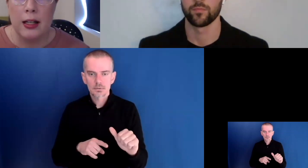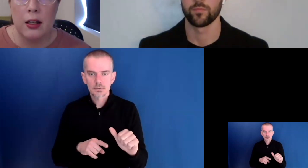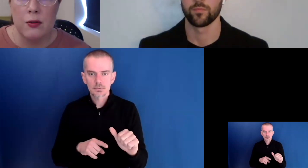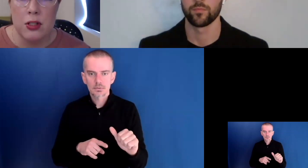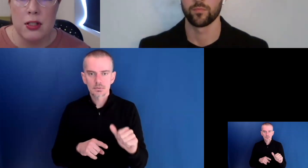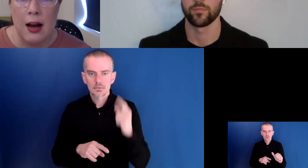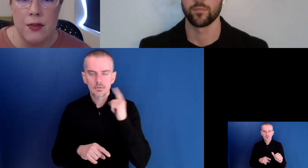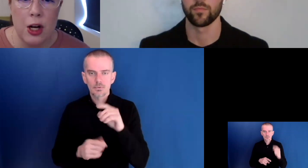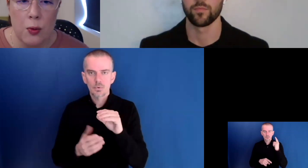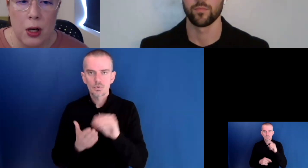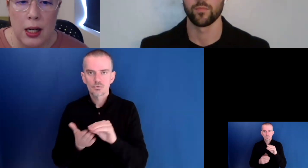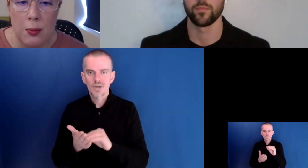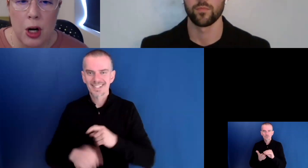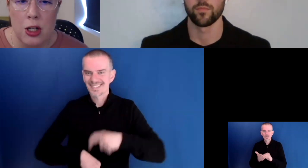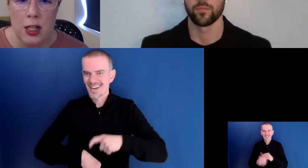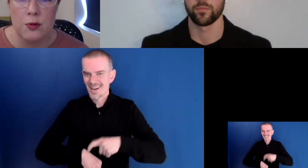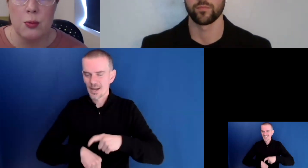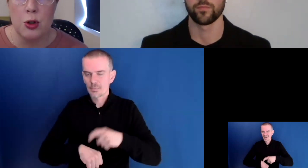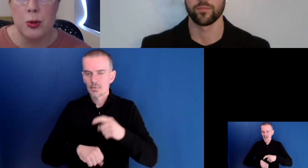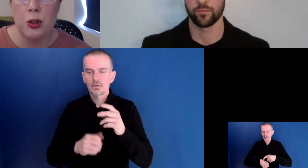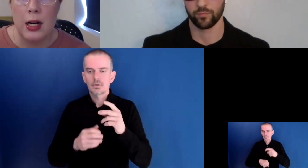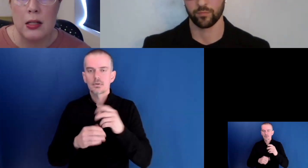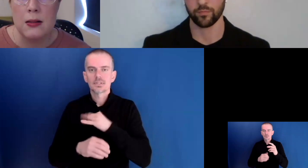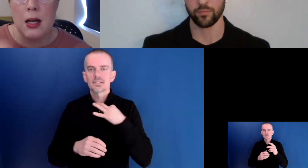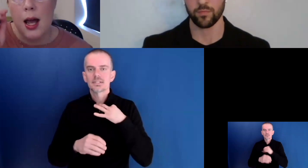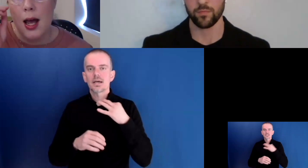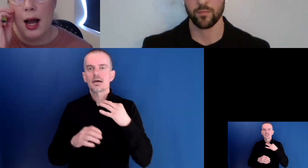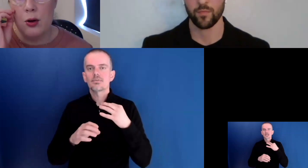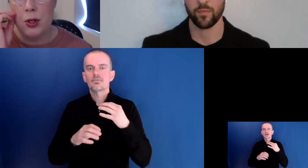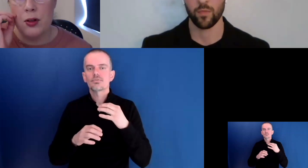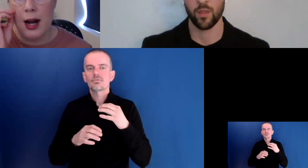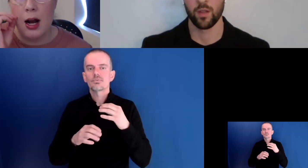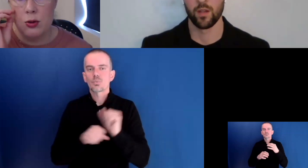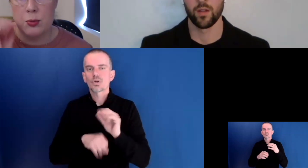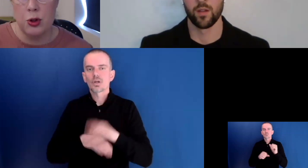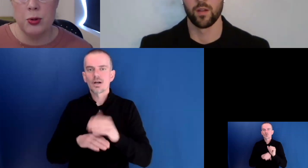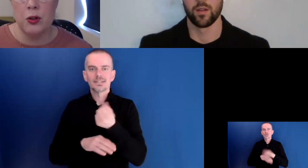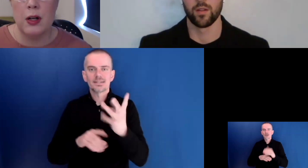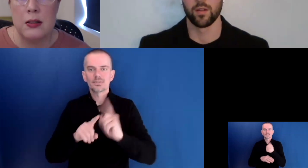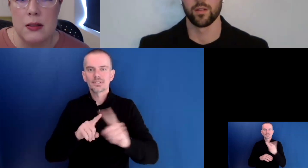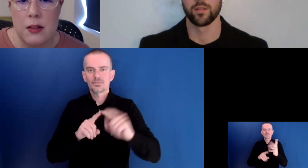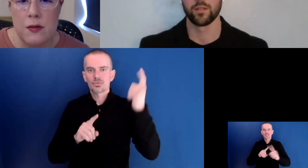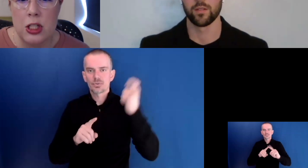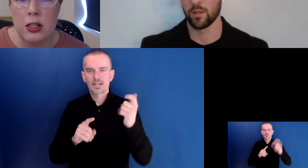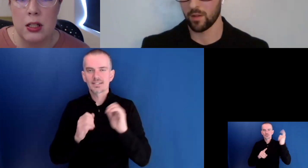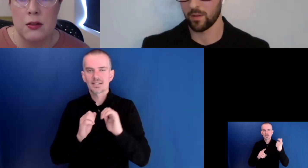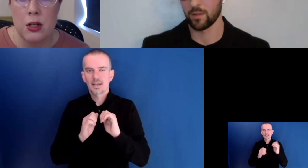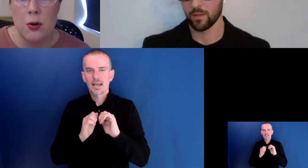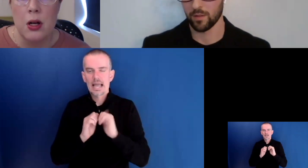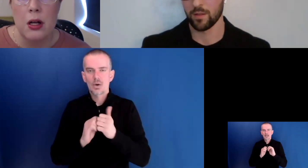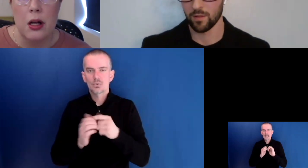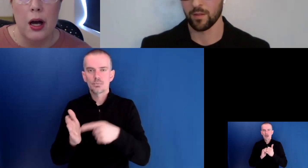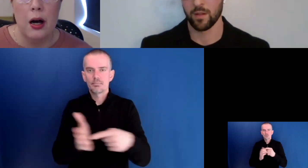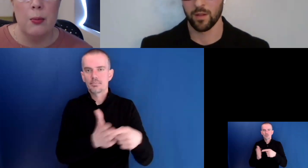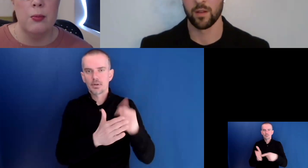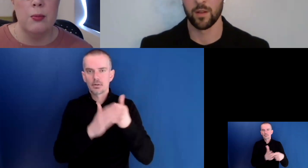time tracking for staff that are working on projects for multiple grants, and how to build that out to multiple grants efficiently?